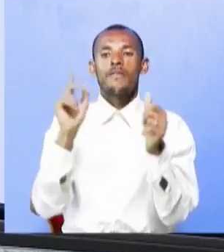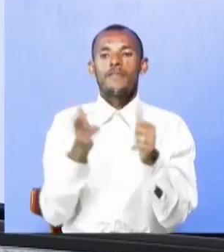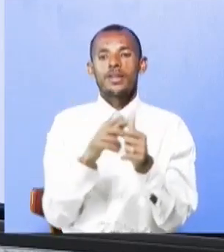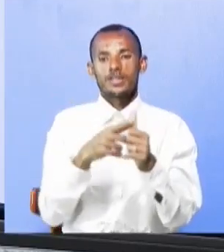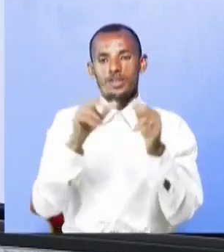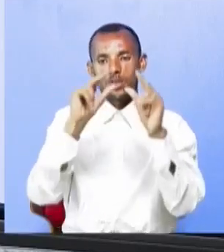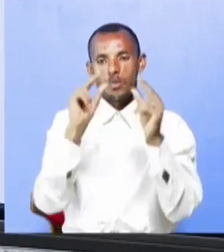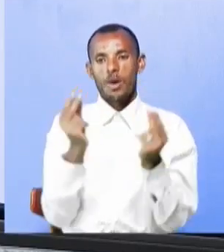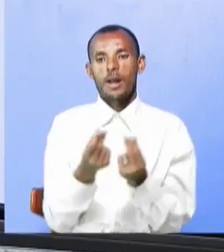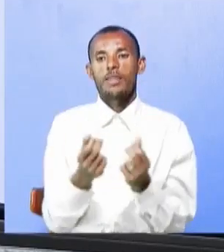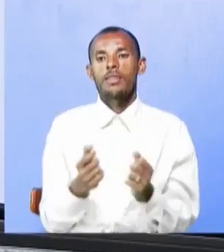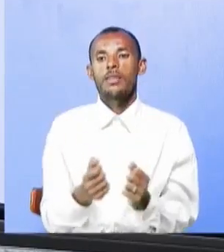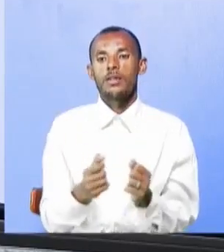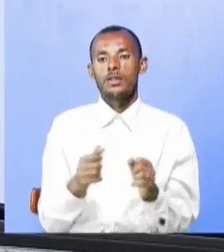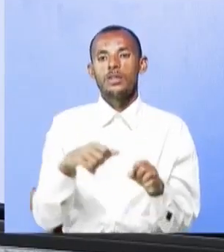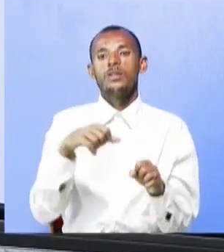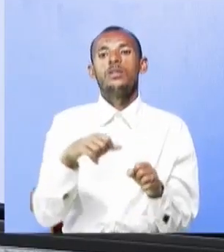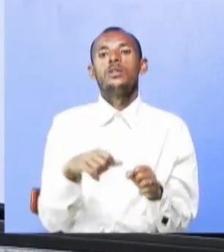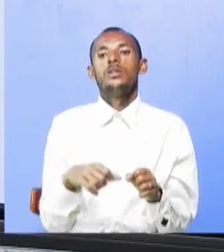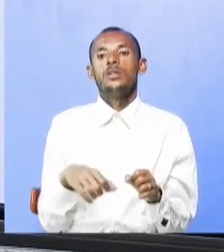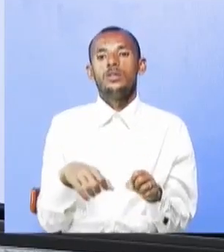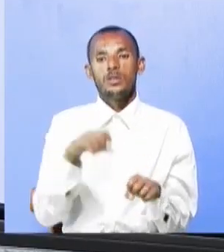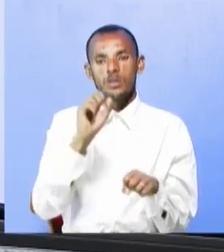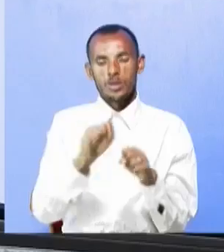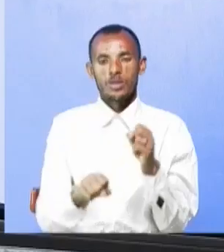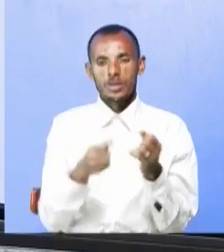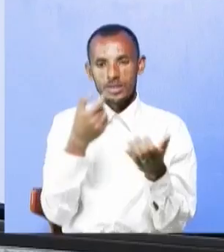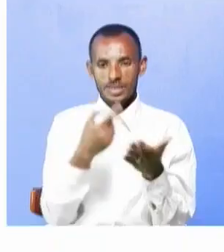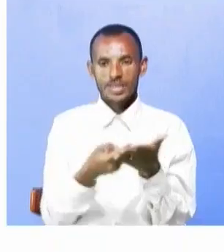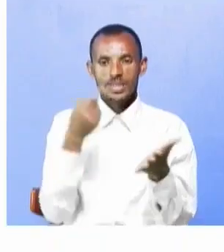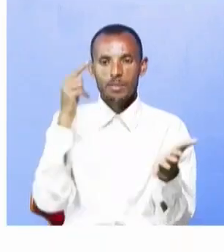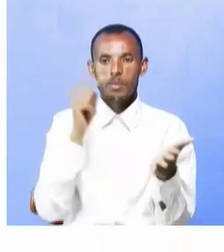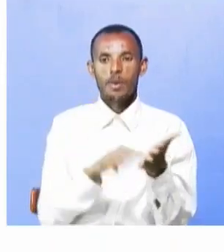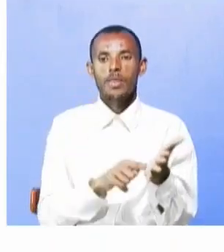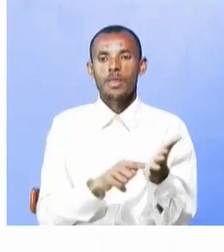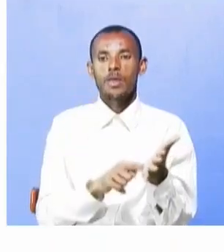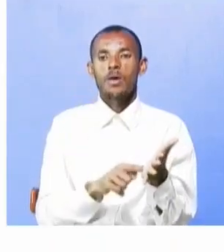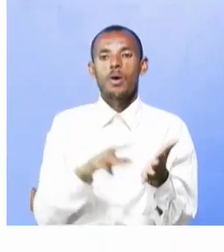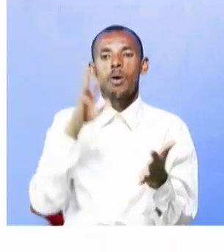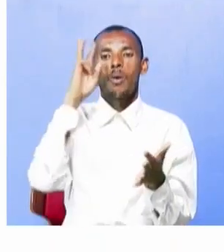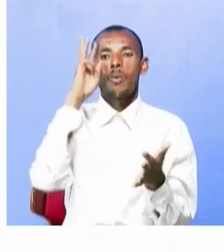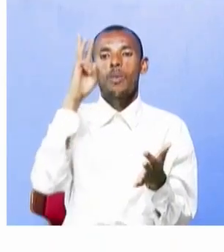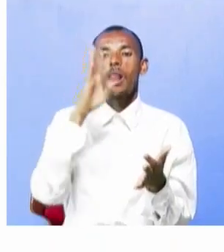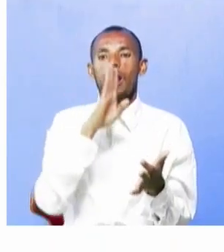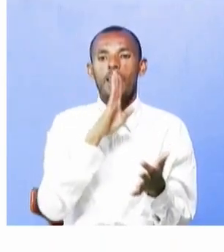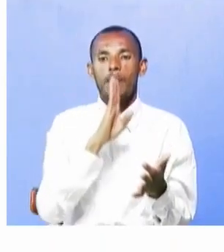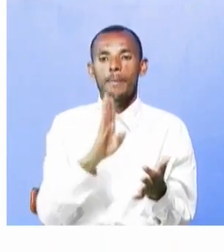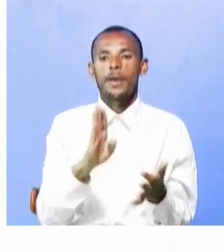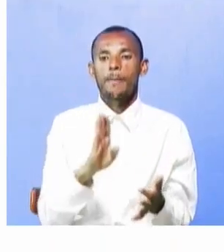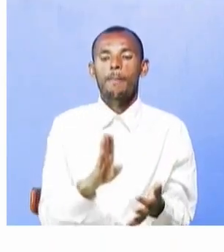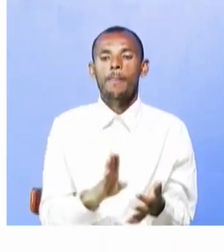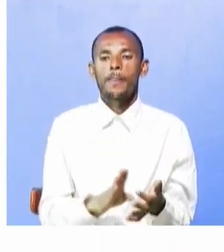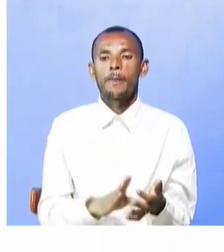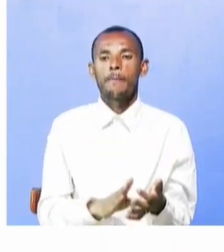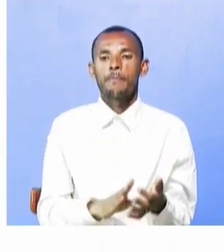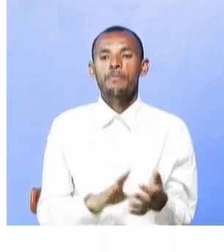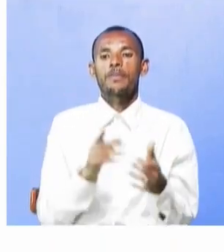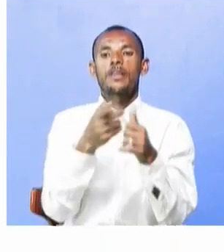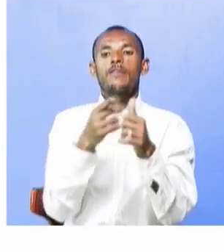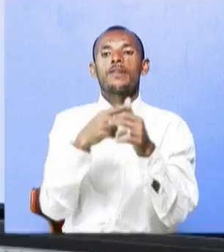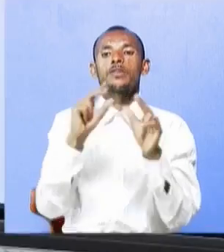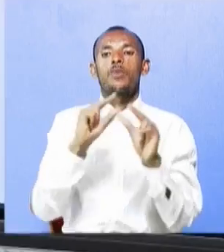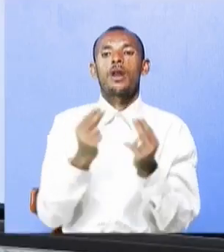quadrant. So this point will be somewhere in the first